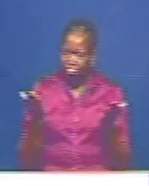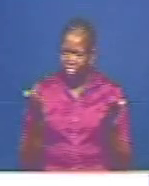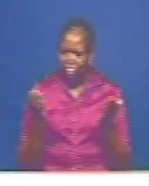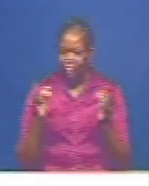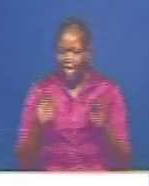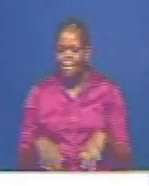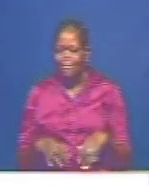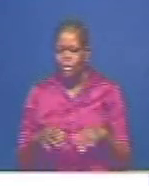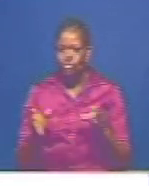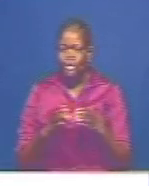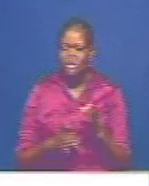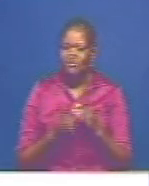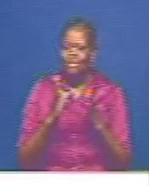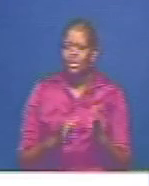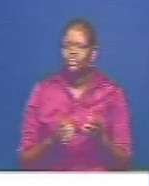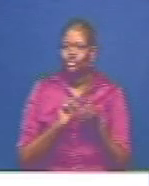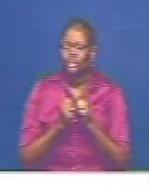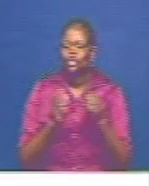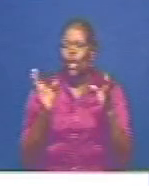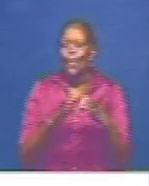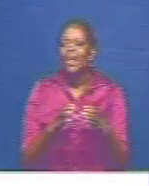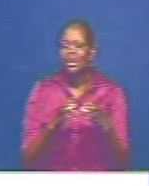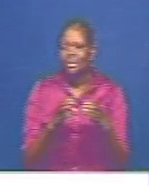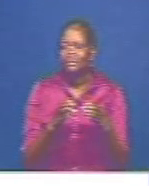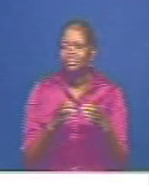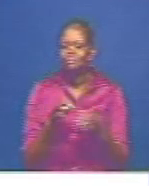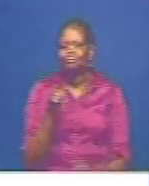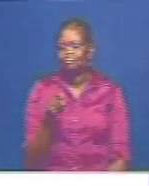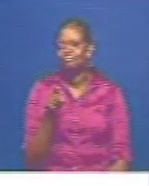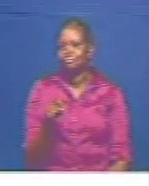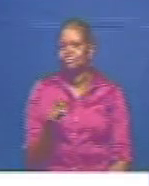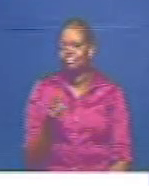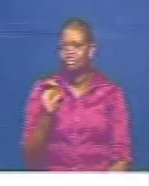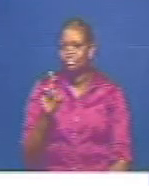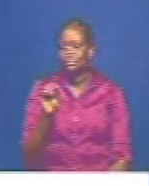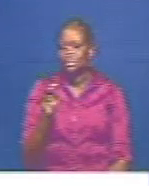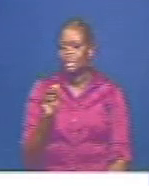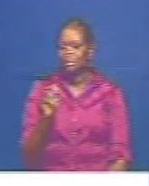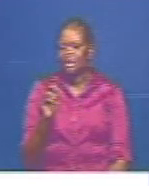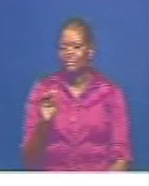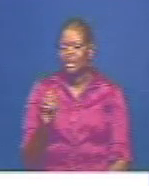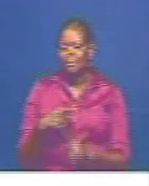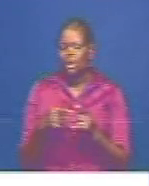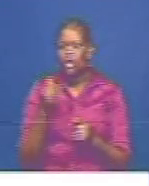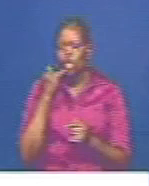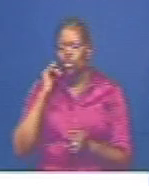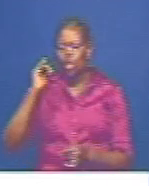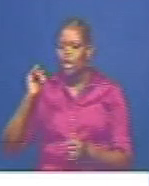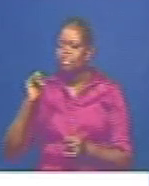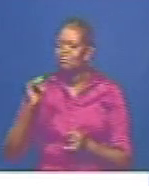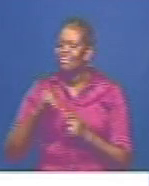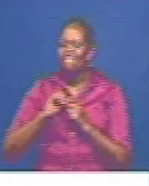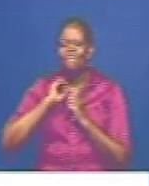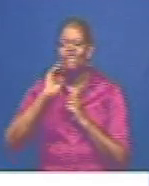a community developer who's yes. trying to change the community where he comes from. Mm-hmm. That is Elder Maravin, but right now you're in Nakuru County, but yes. you go all the way